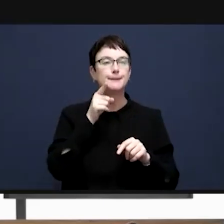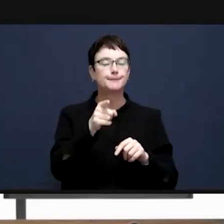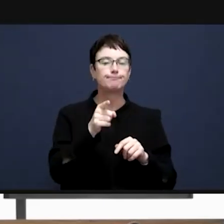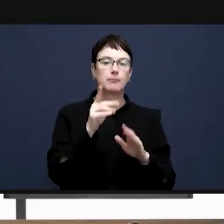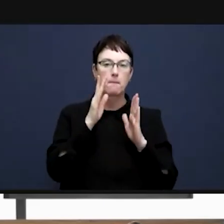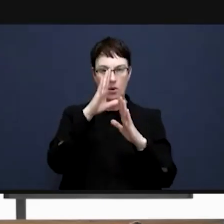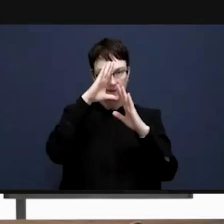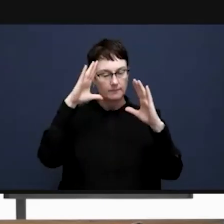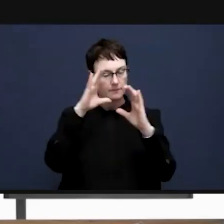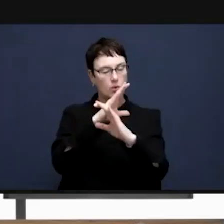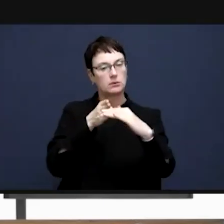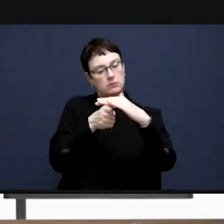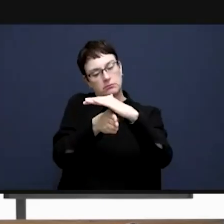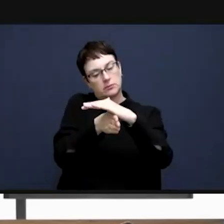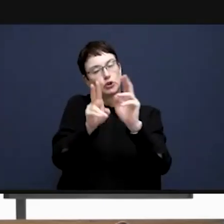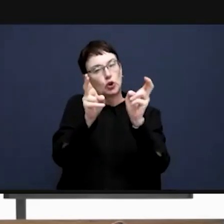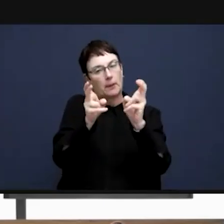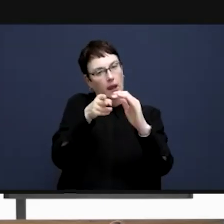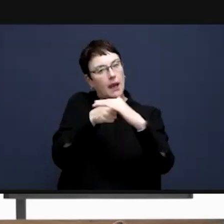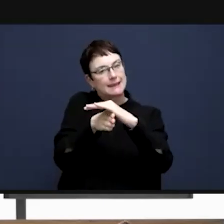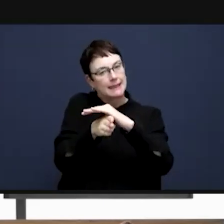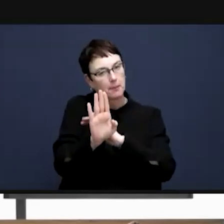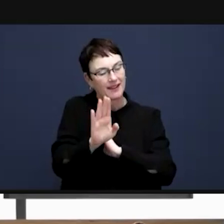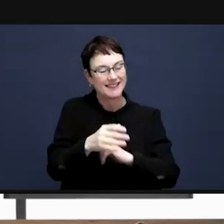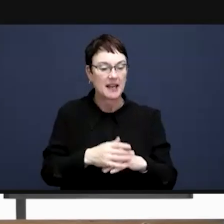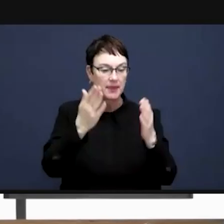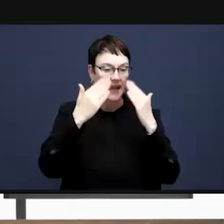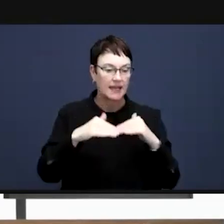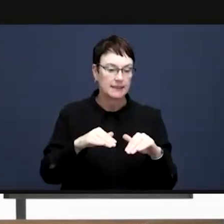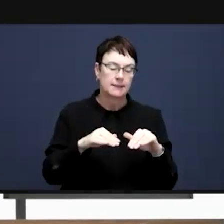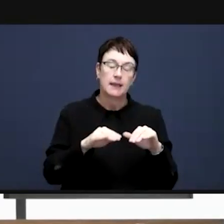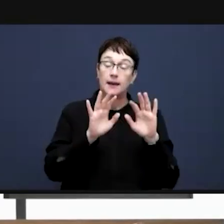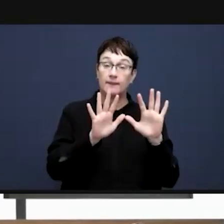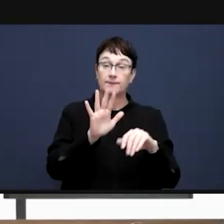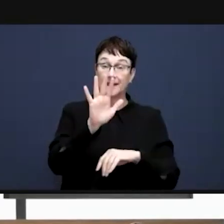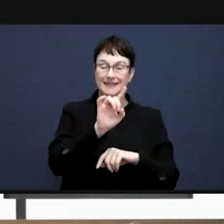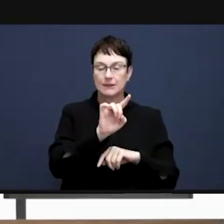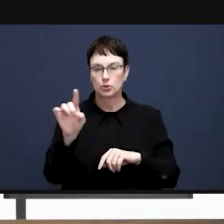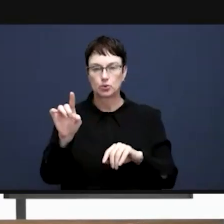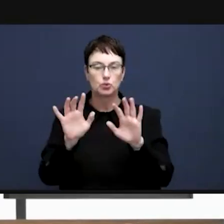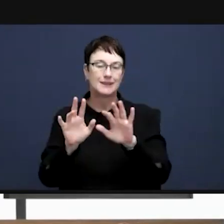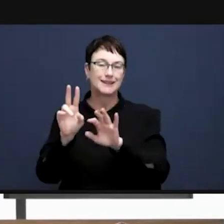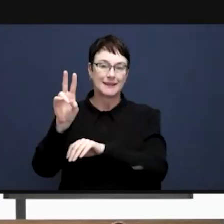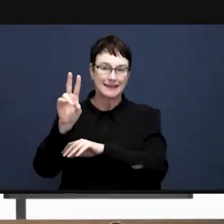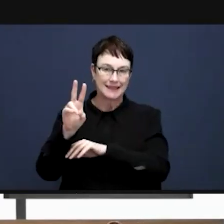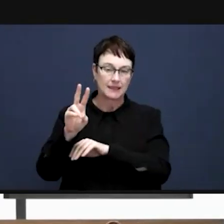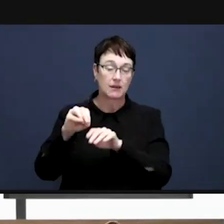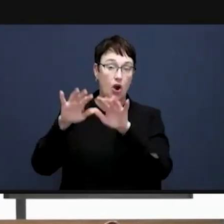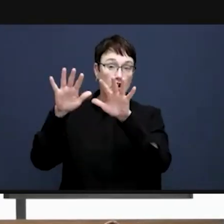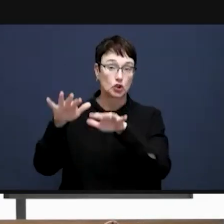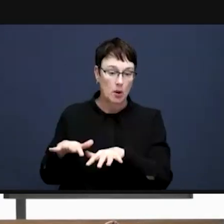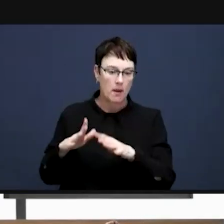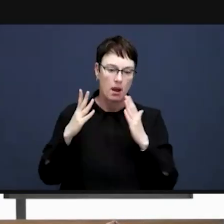idea. Then on the 15th to 17th of October, G3ICT and IAAP have the big event in Washington, DC,